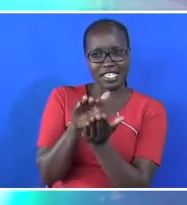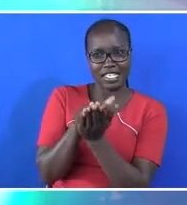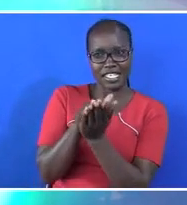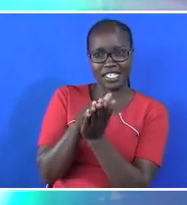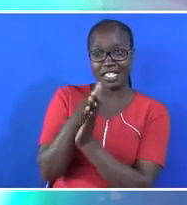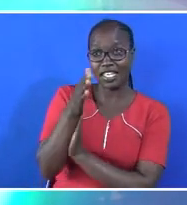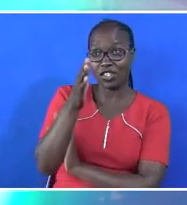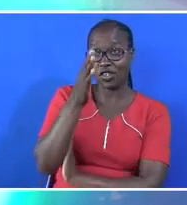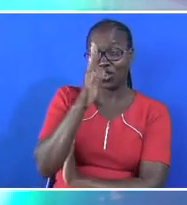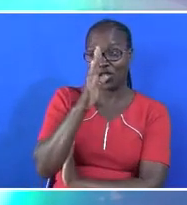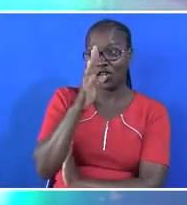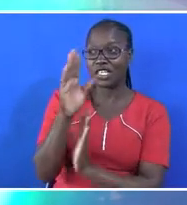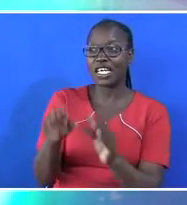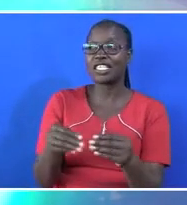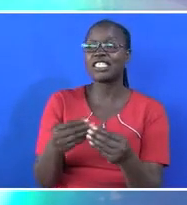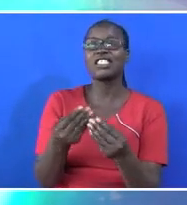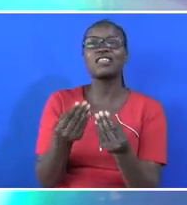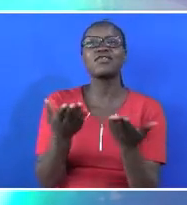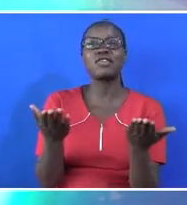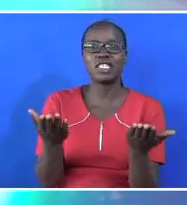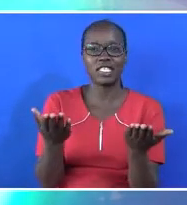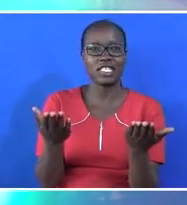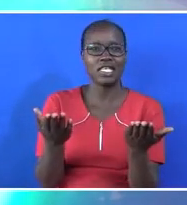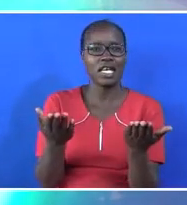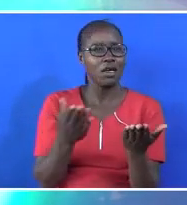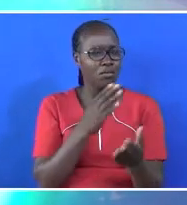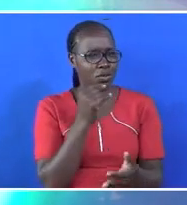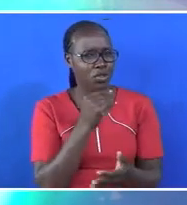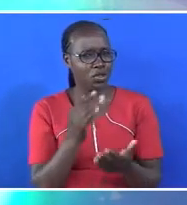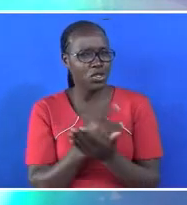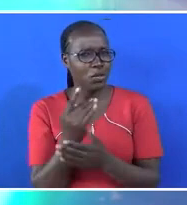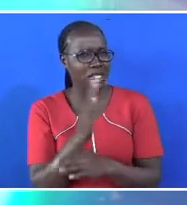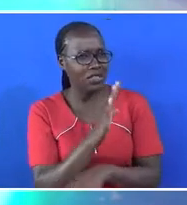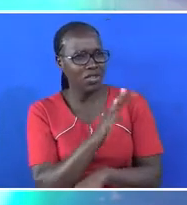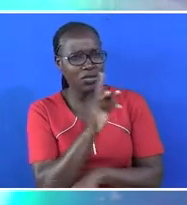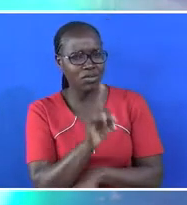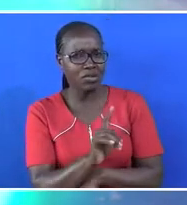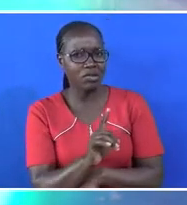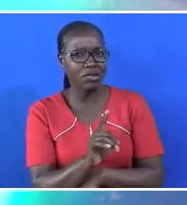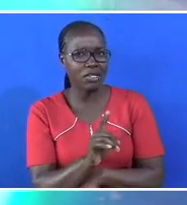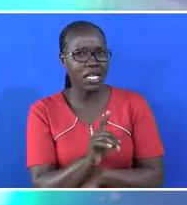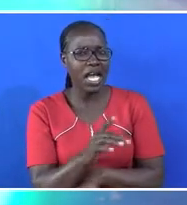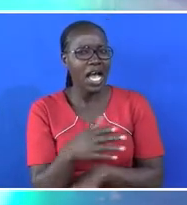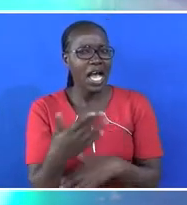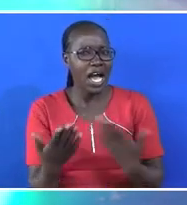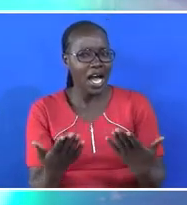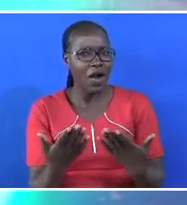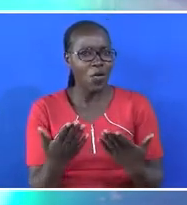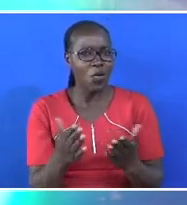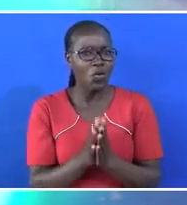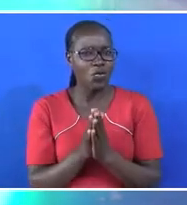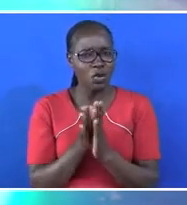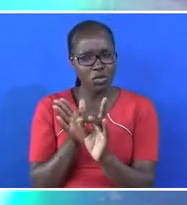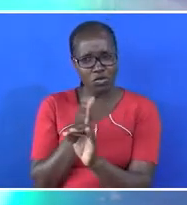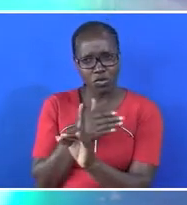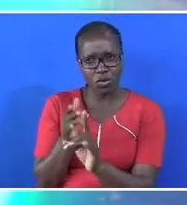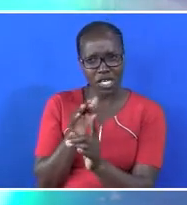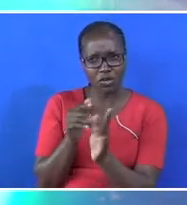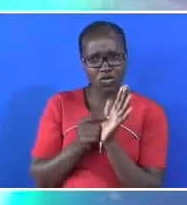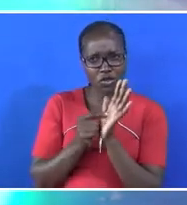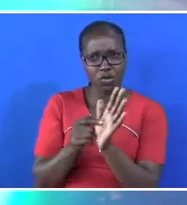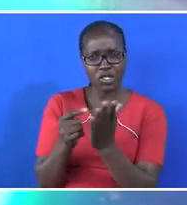God has given him. Am I speaking to someone this afternoon? How we have exposed some treasures,